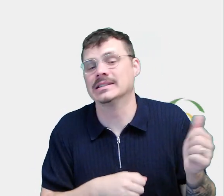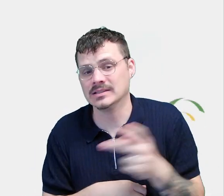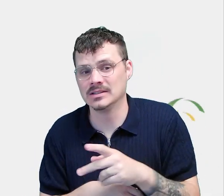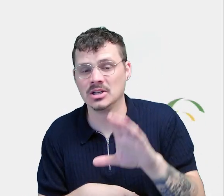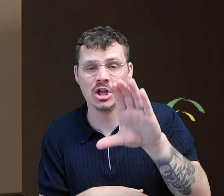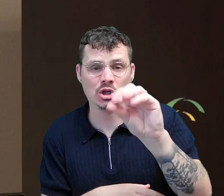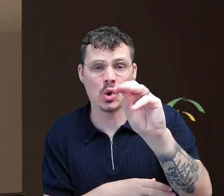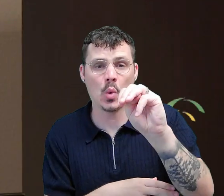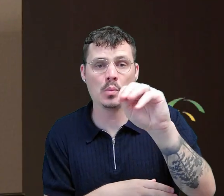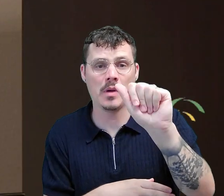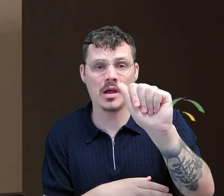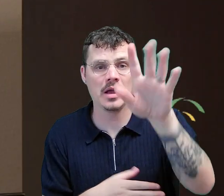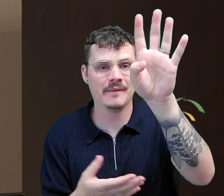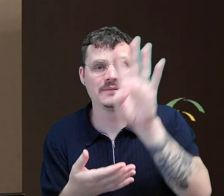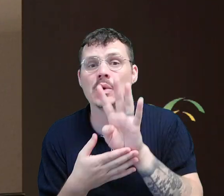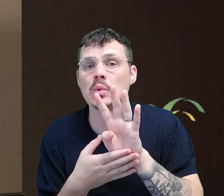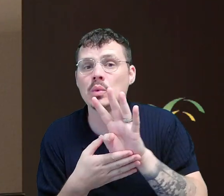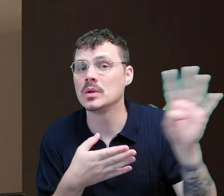weeks.